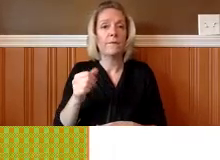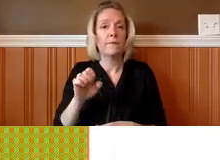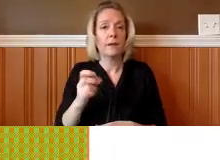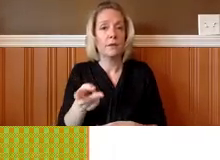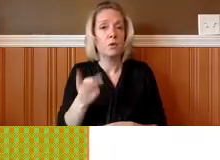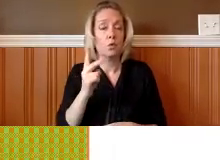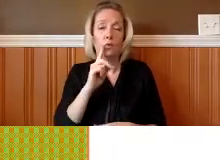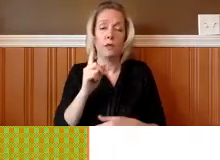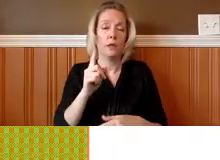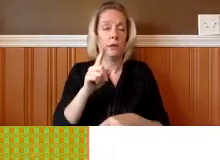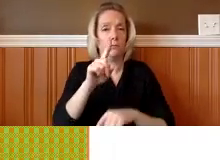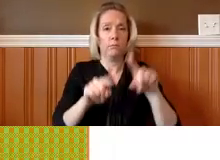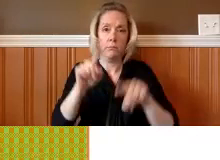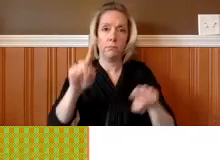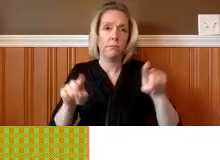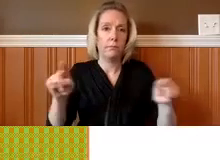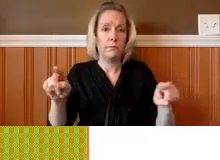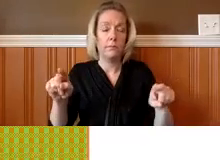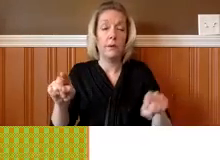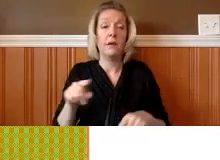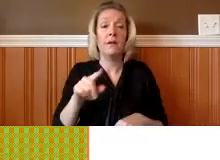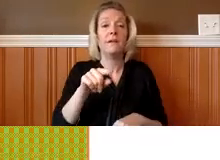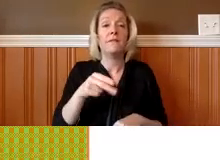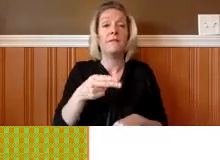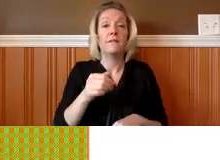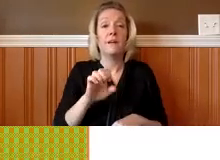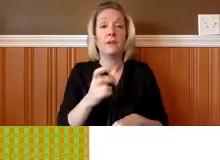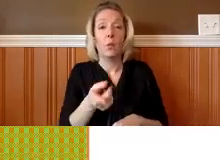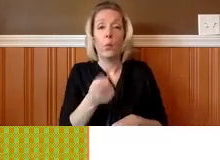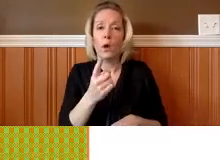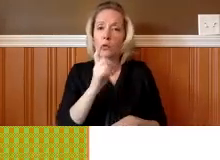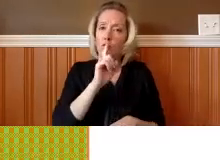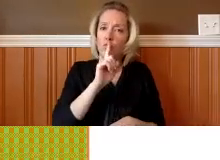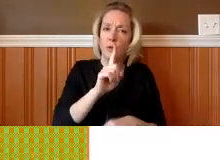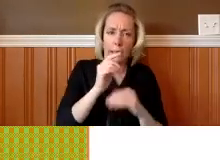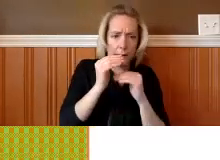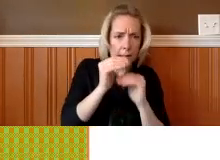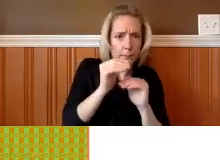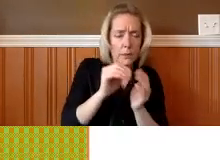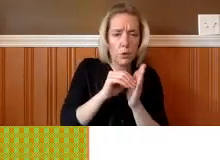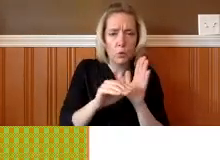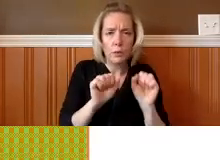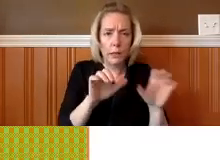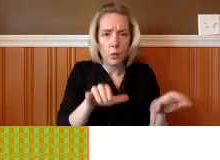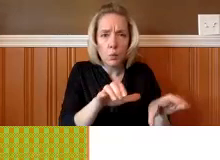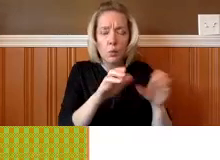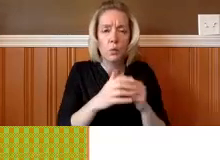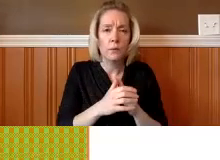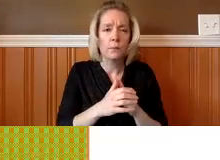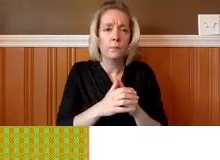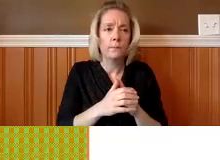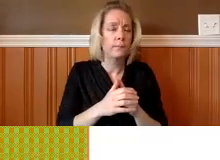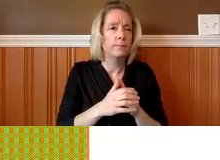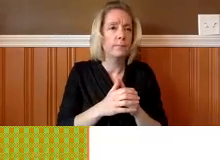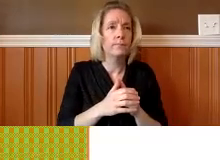of variety. Phase 1 is so strict in what our students can do, so strict in the amount